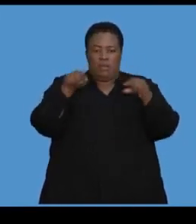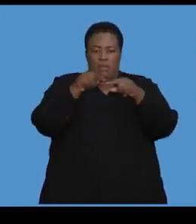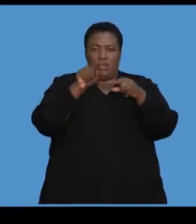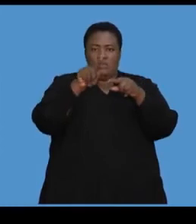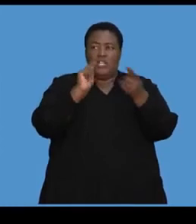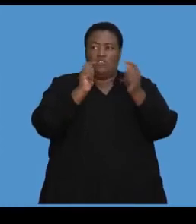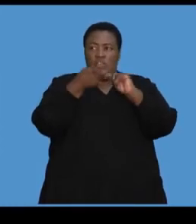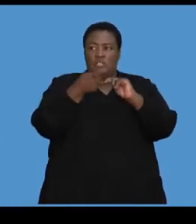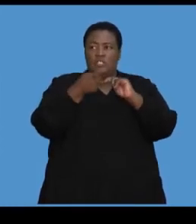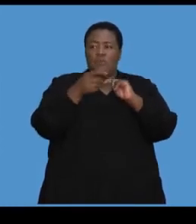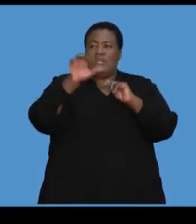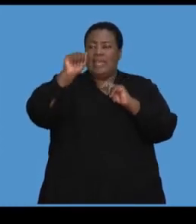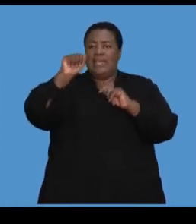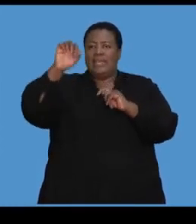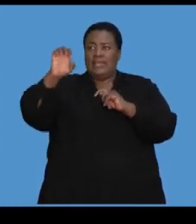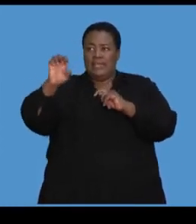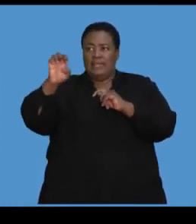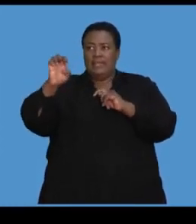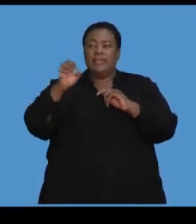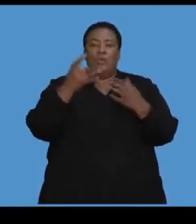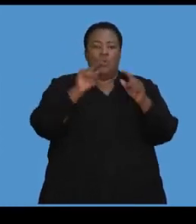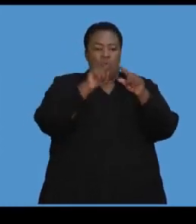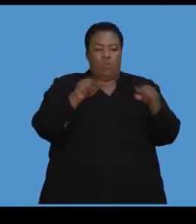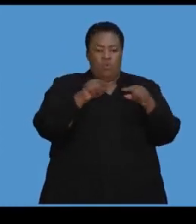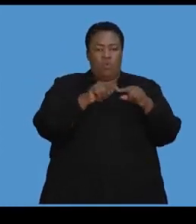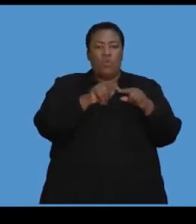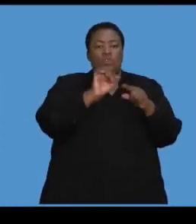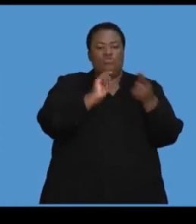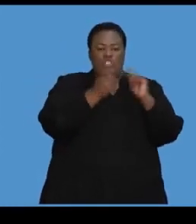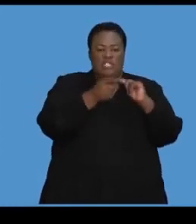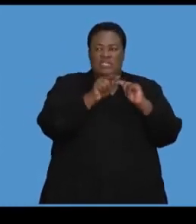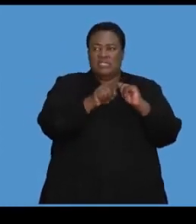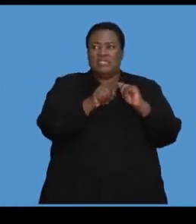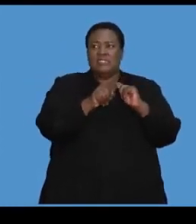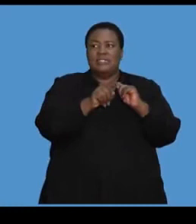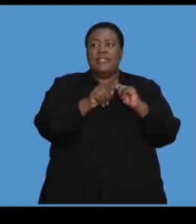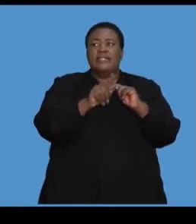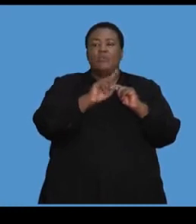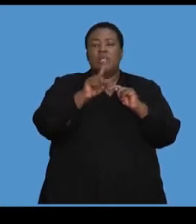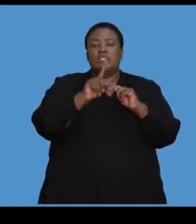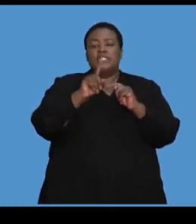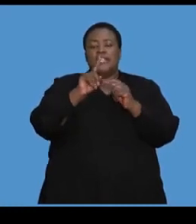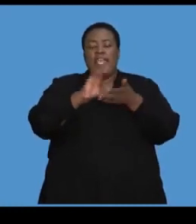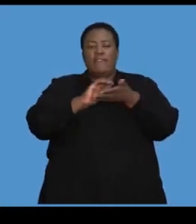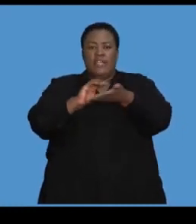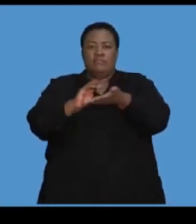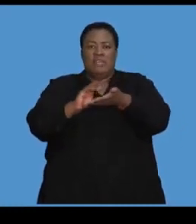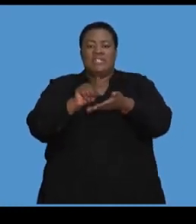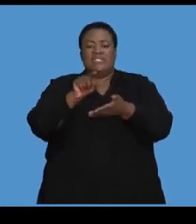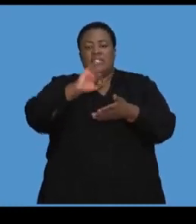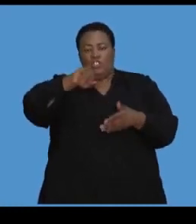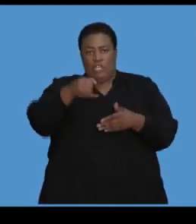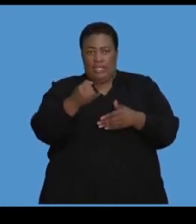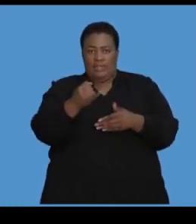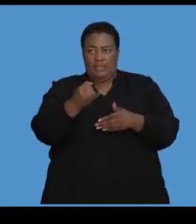in AE over change in investment, which is J there. So it's changed, this is